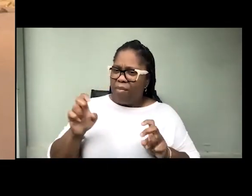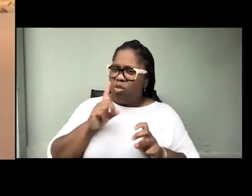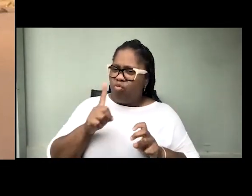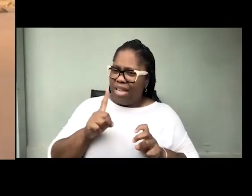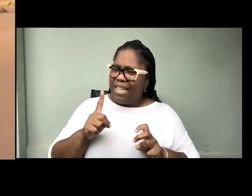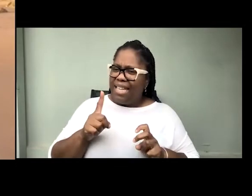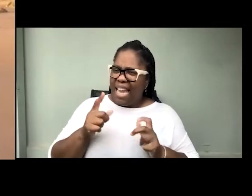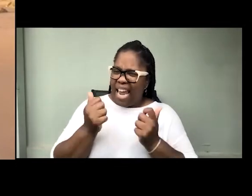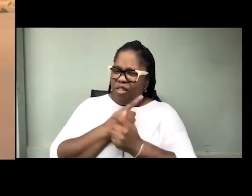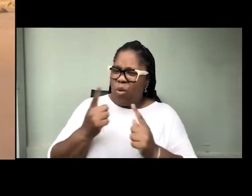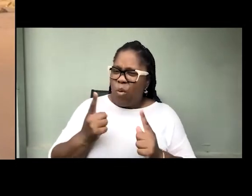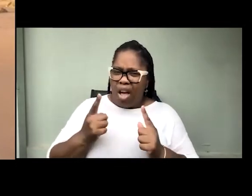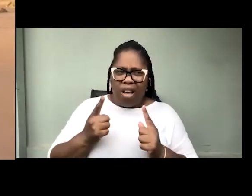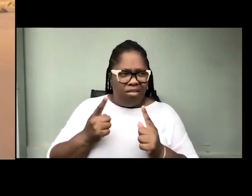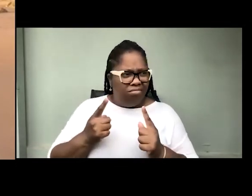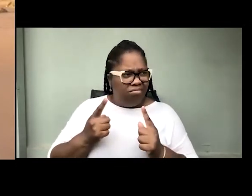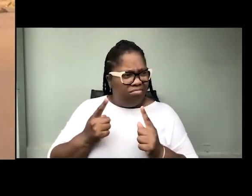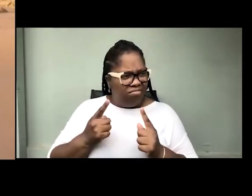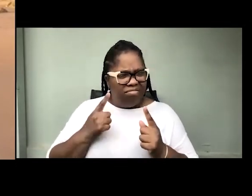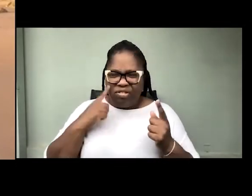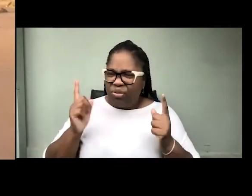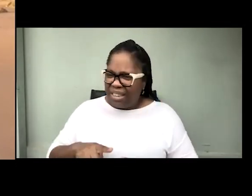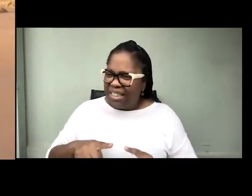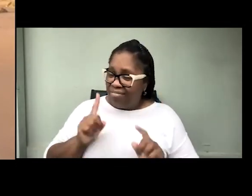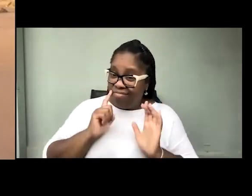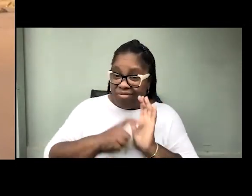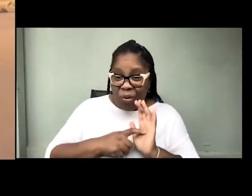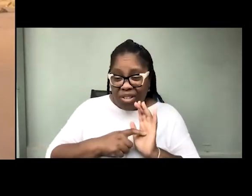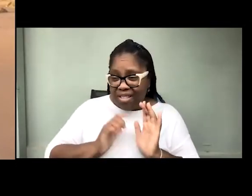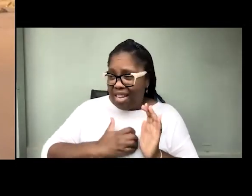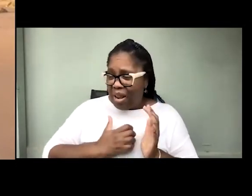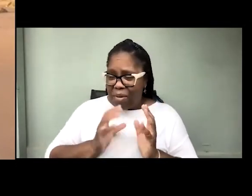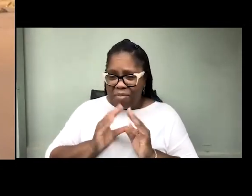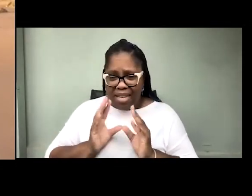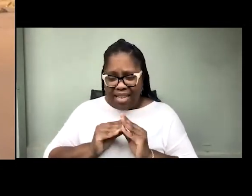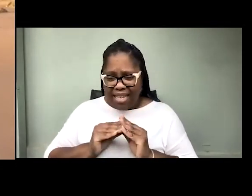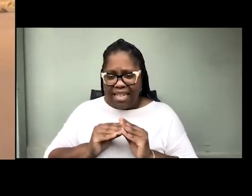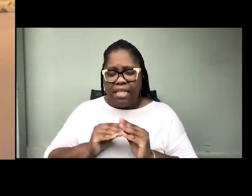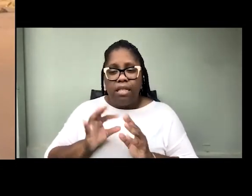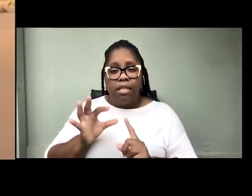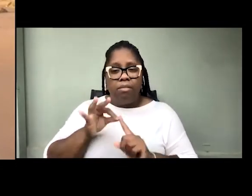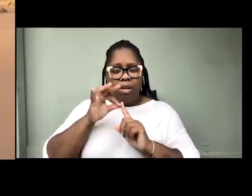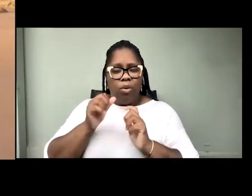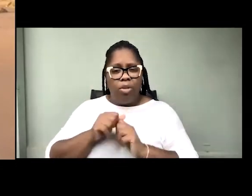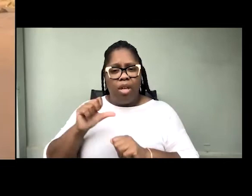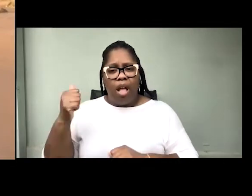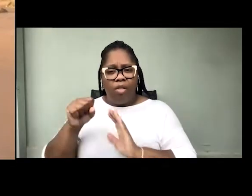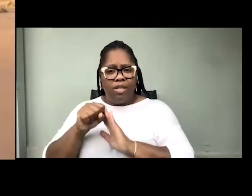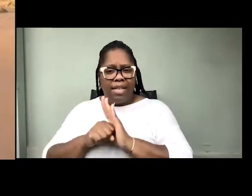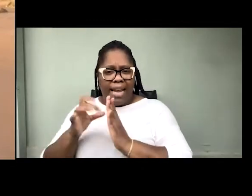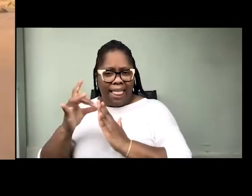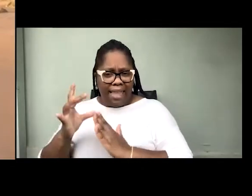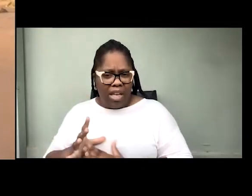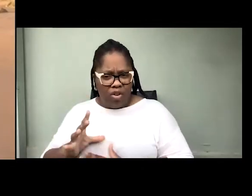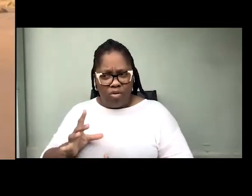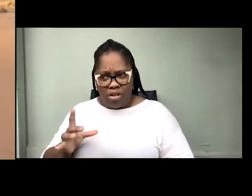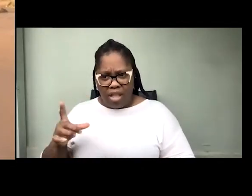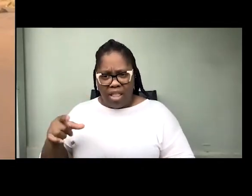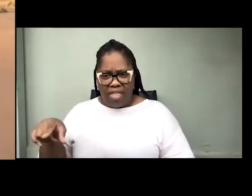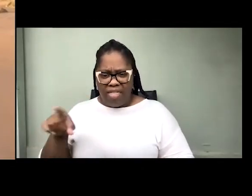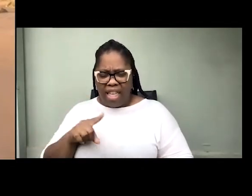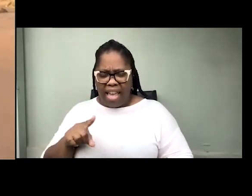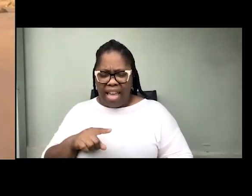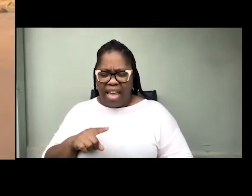together. That's actually what we found in our meetings, in particular with other state leaders, is that they would turn into